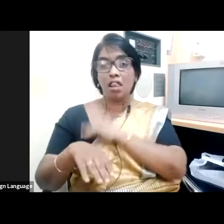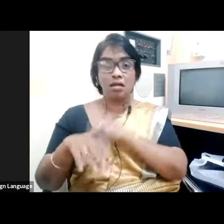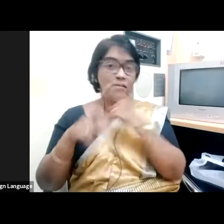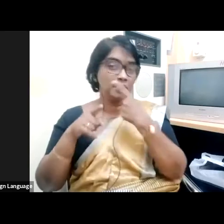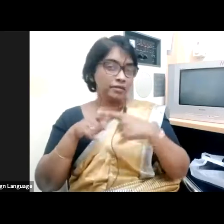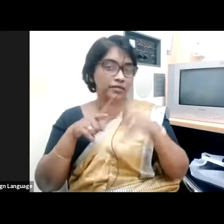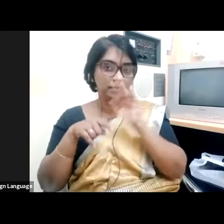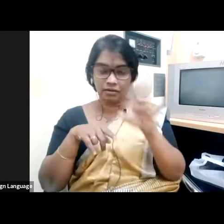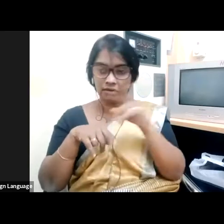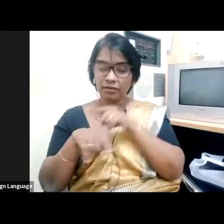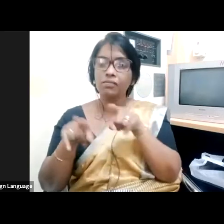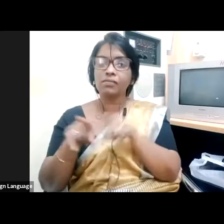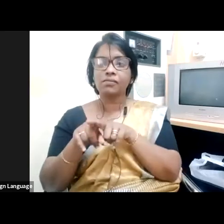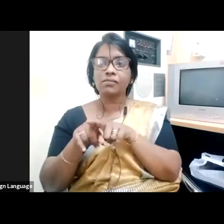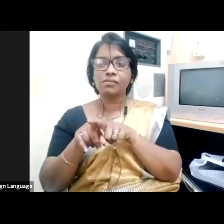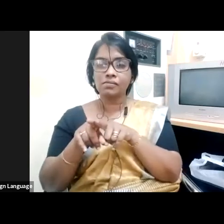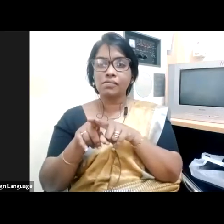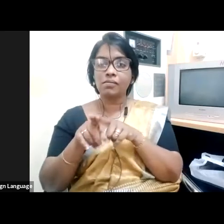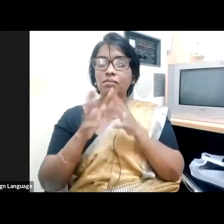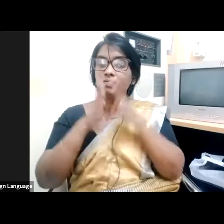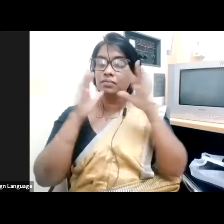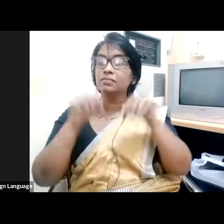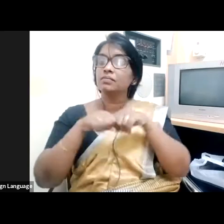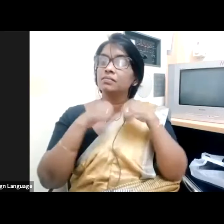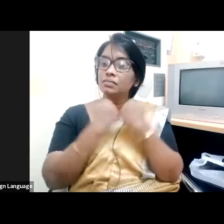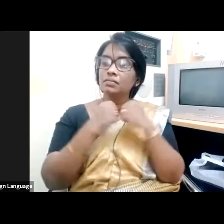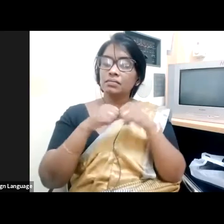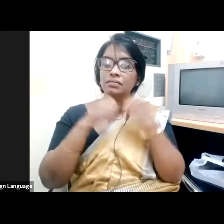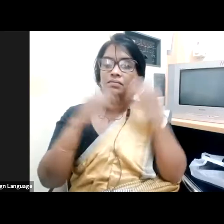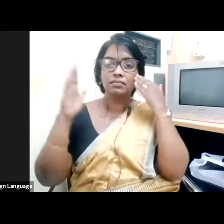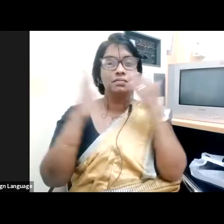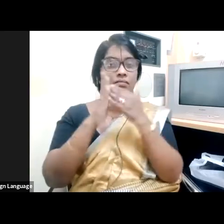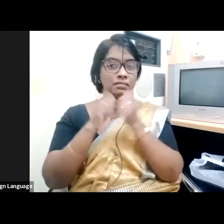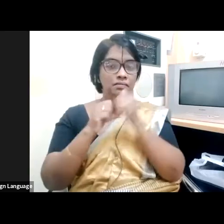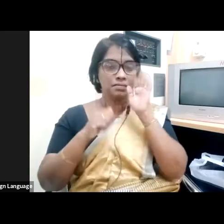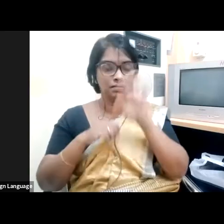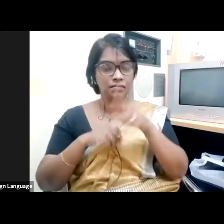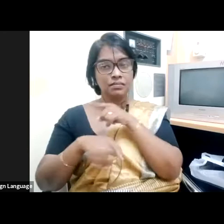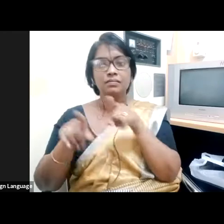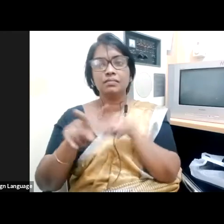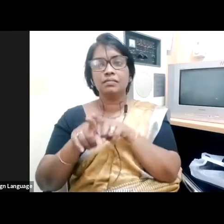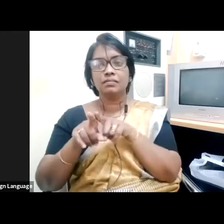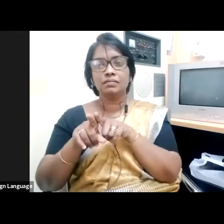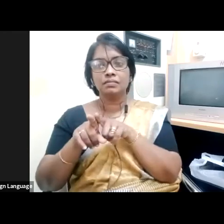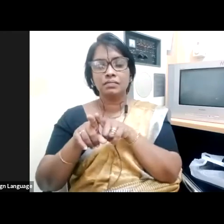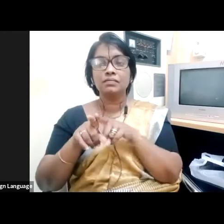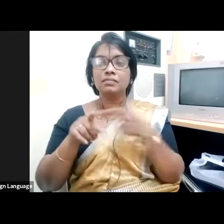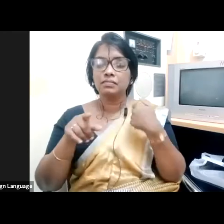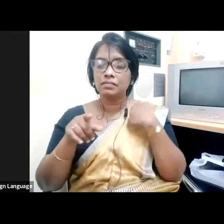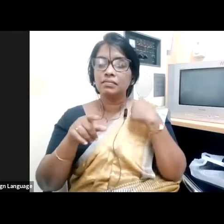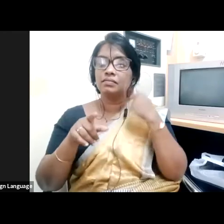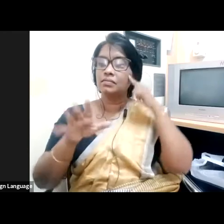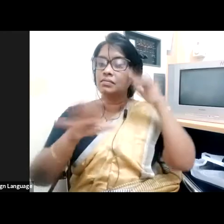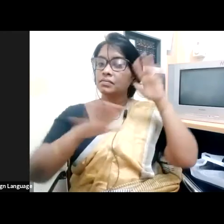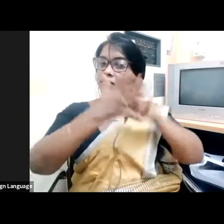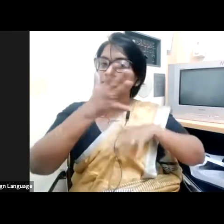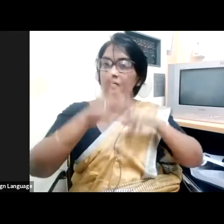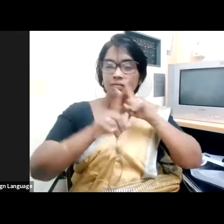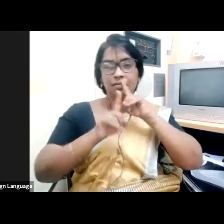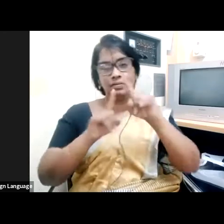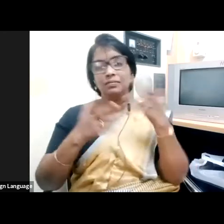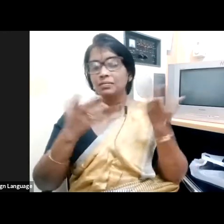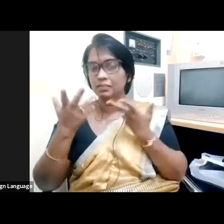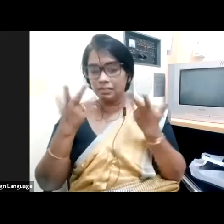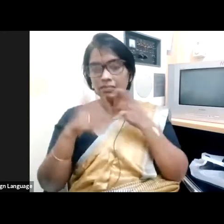everything that we think about. And if I were to detail that a little bit, which we can get into later, as a supply chain company,